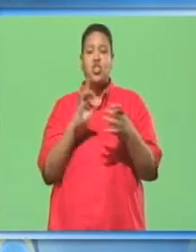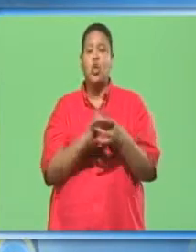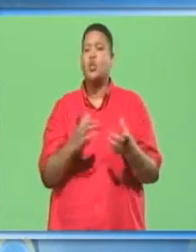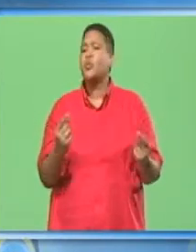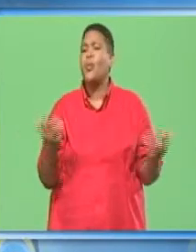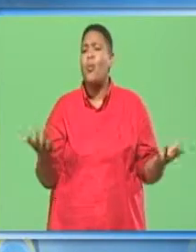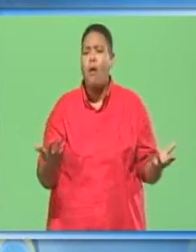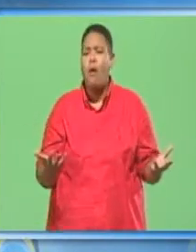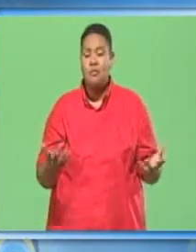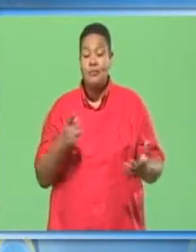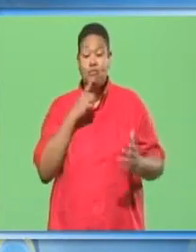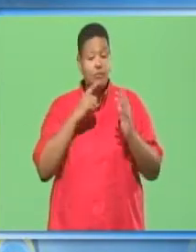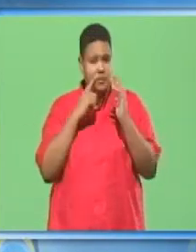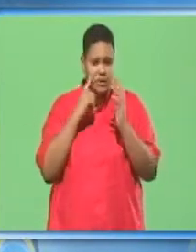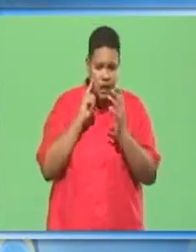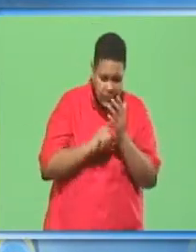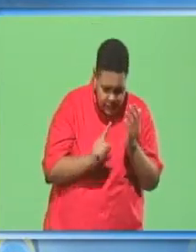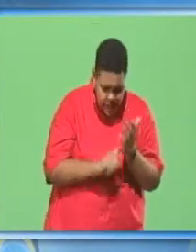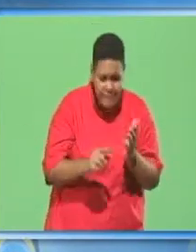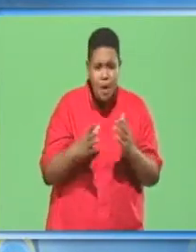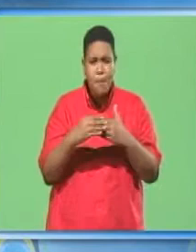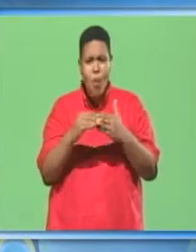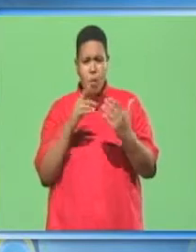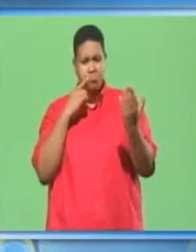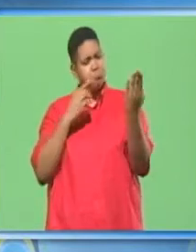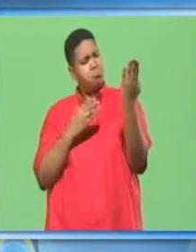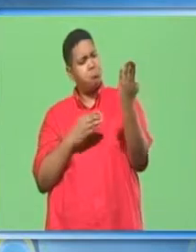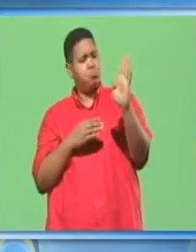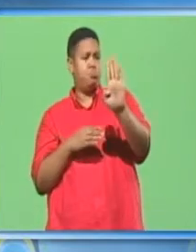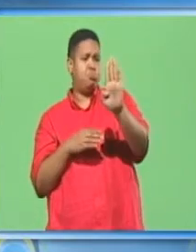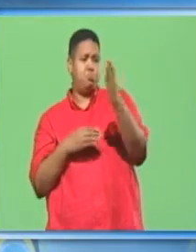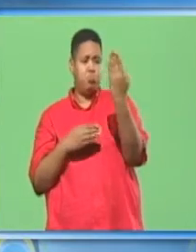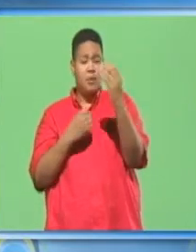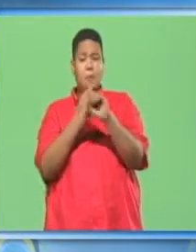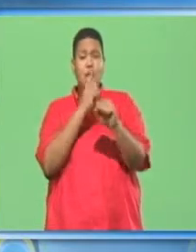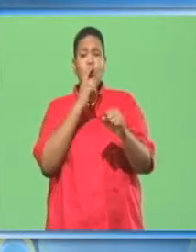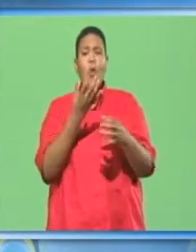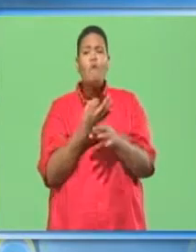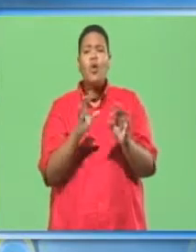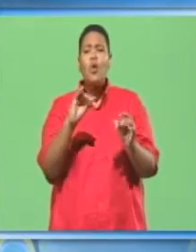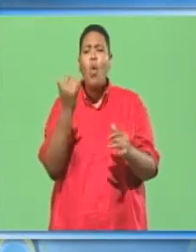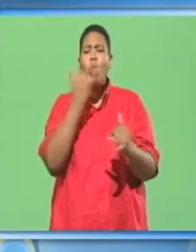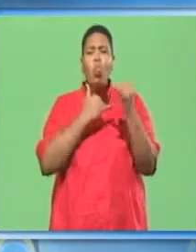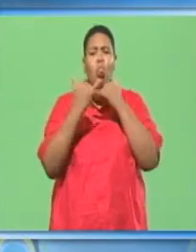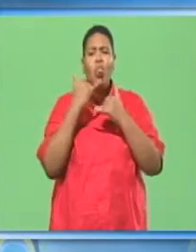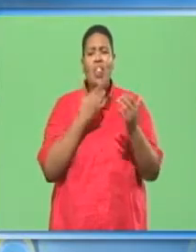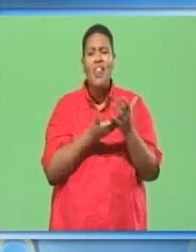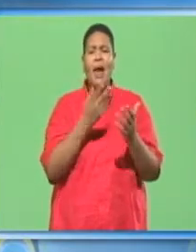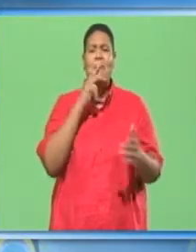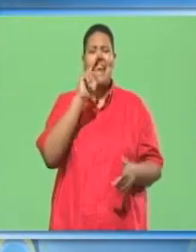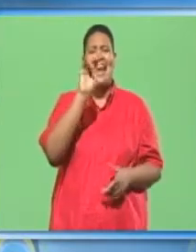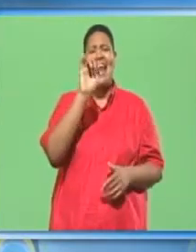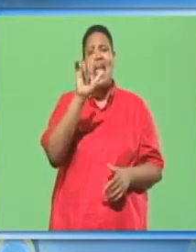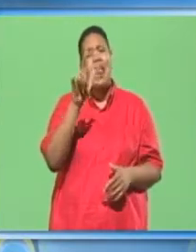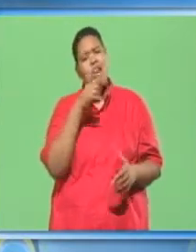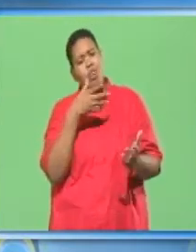follows. Examine the surface of the board to ensure that it is free from impediments such as nails or